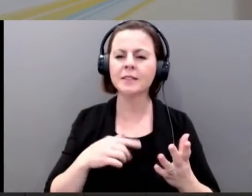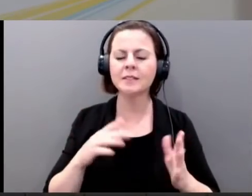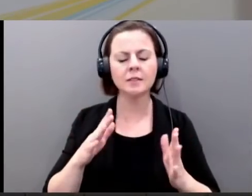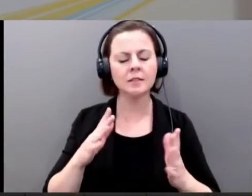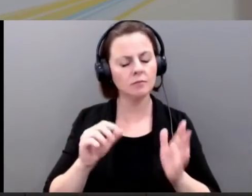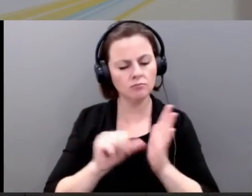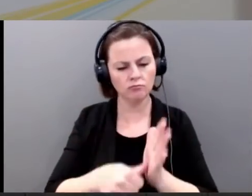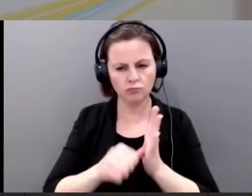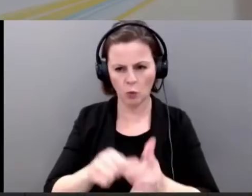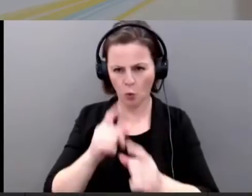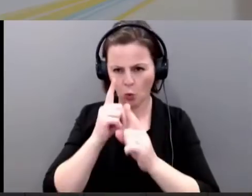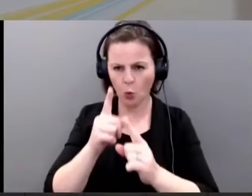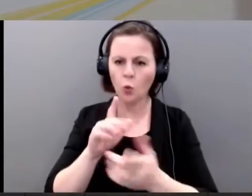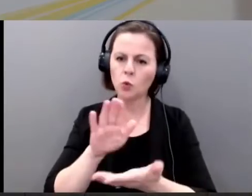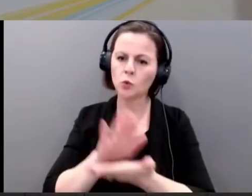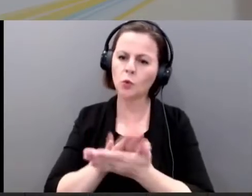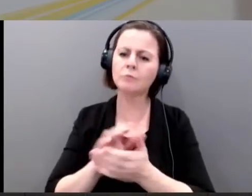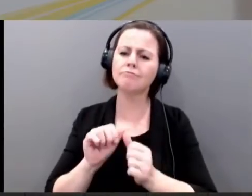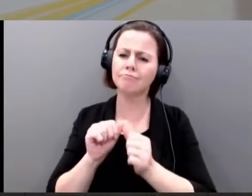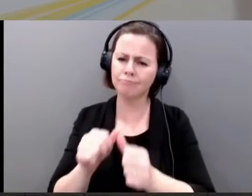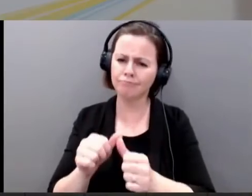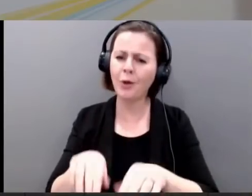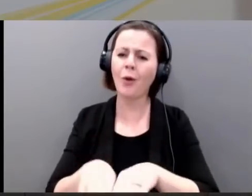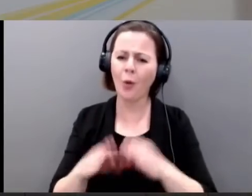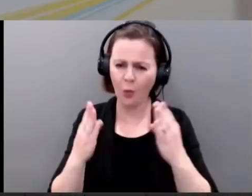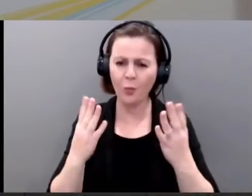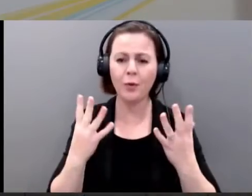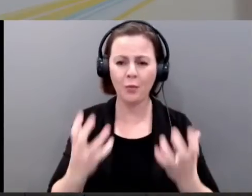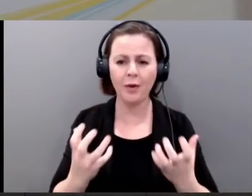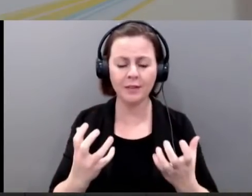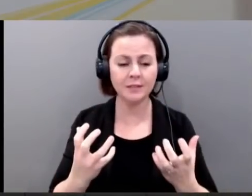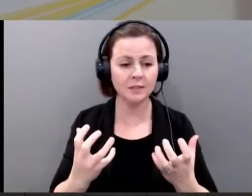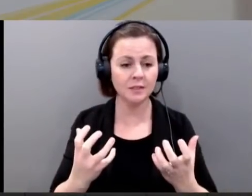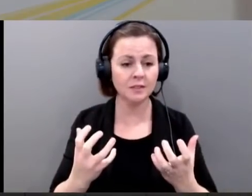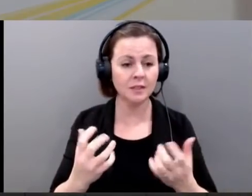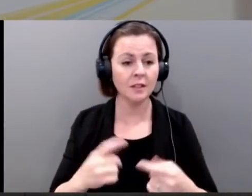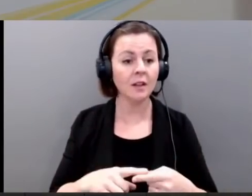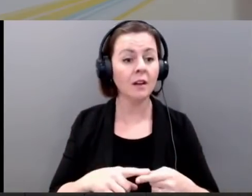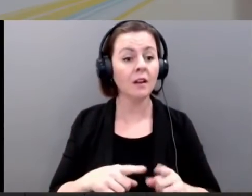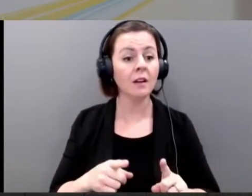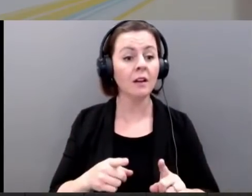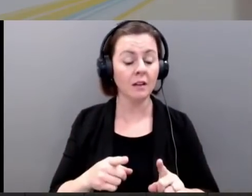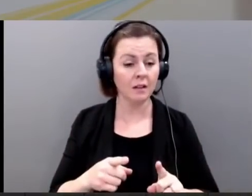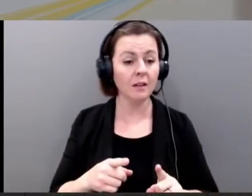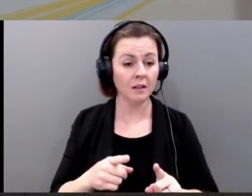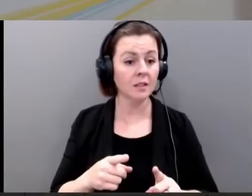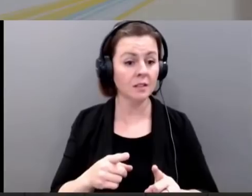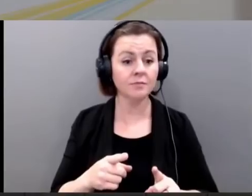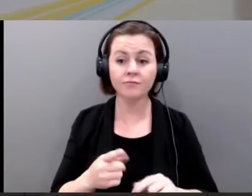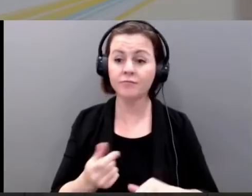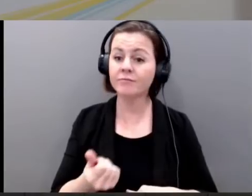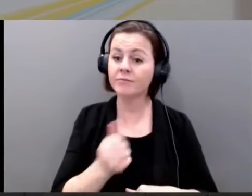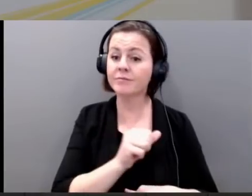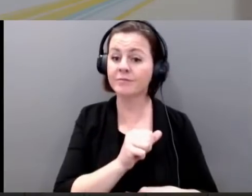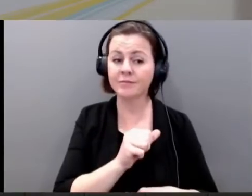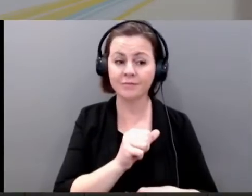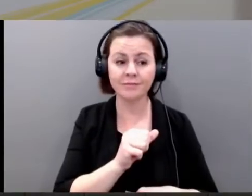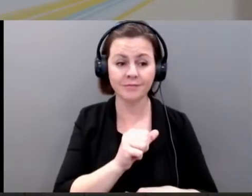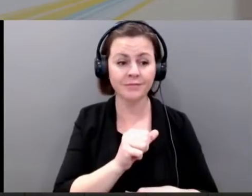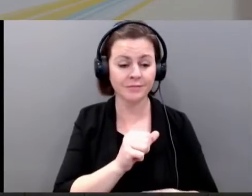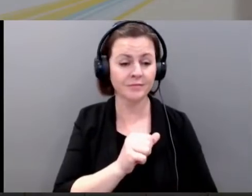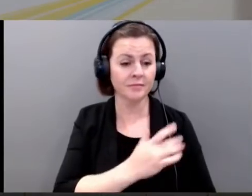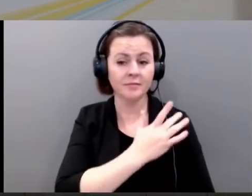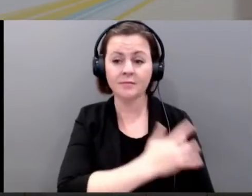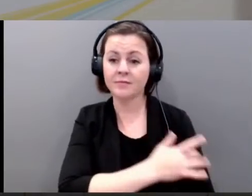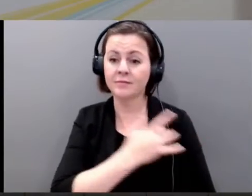open as much as possible. And certainly when they've done circuit breakers, even one presently ongoing in